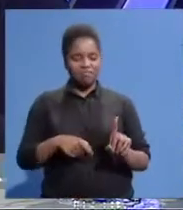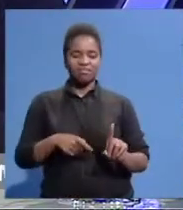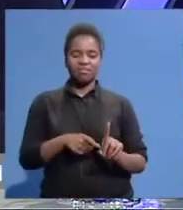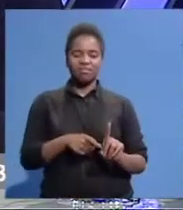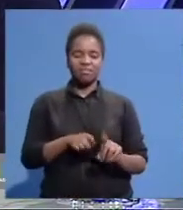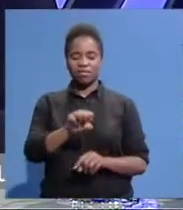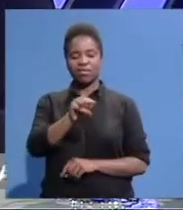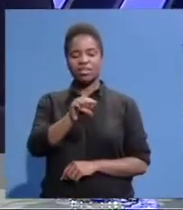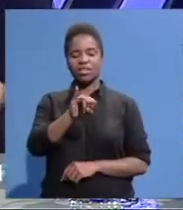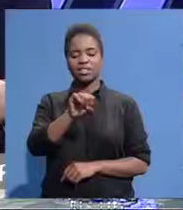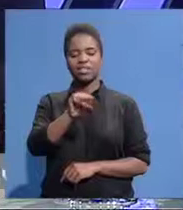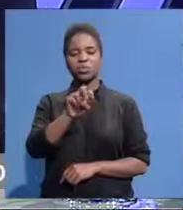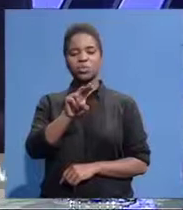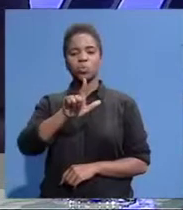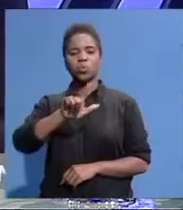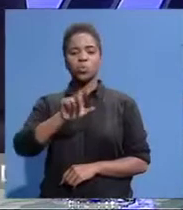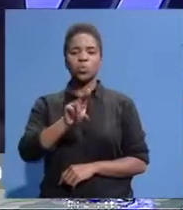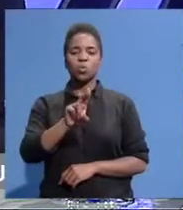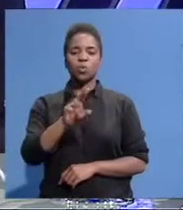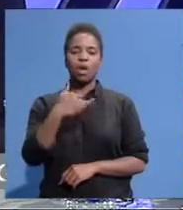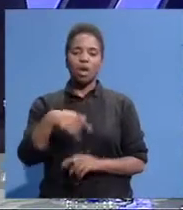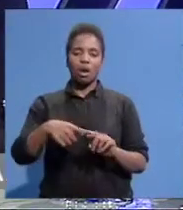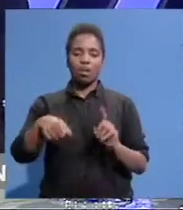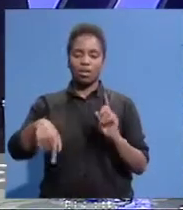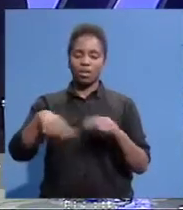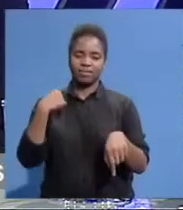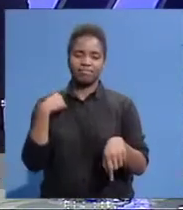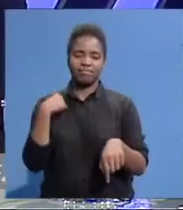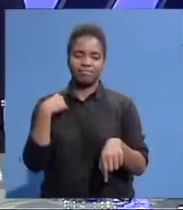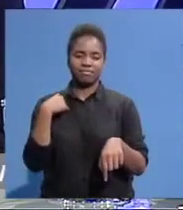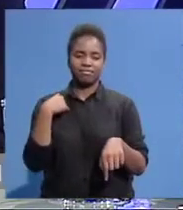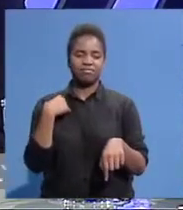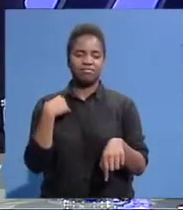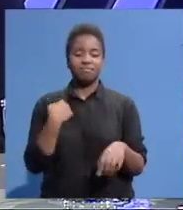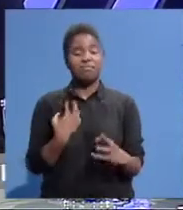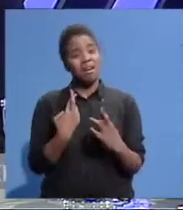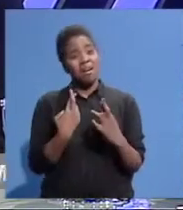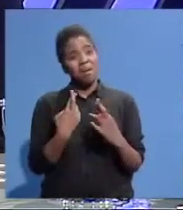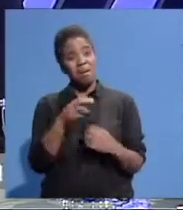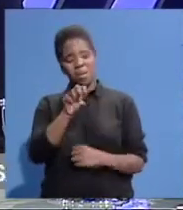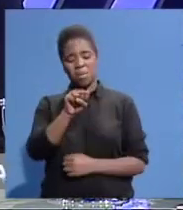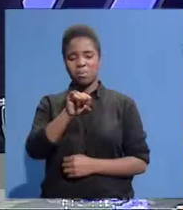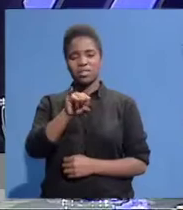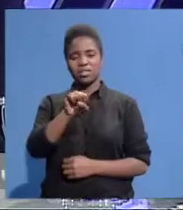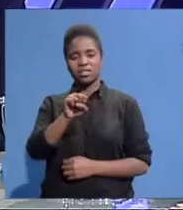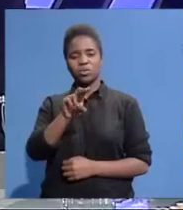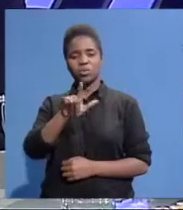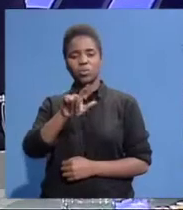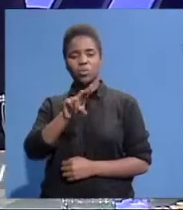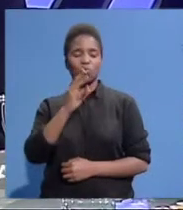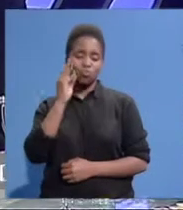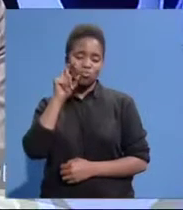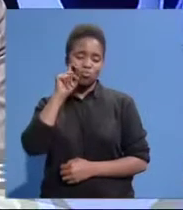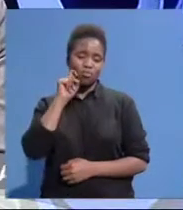heaven. Yes. And yet it was now going to be the other way around. Well, let's hope he was there to welcome his friend Nelson Mandela in.